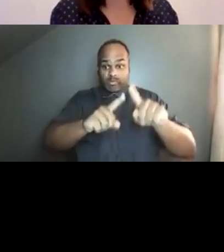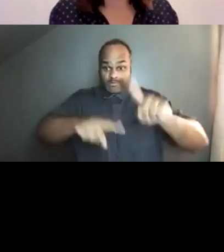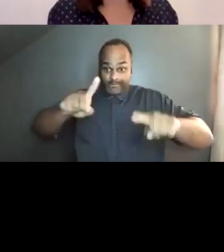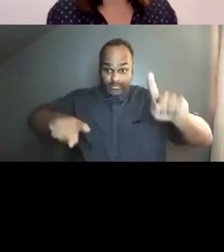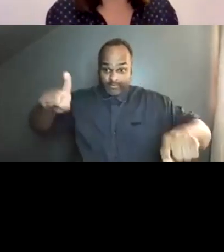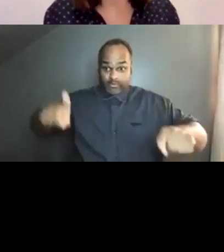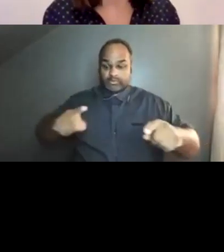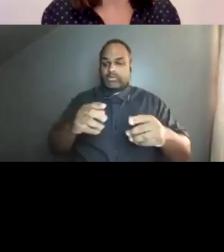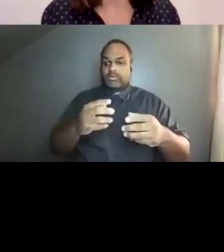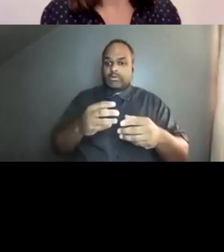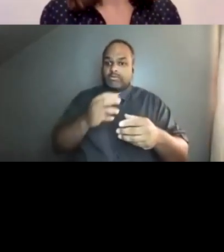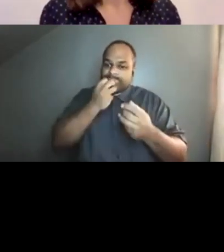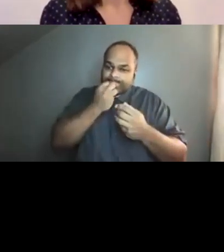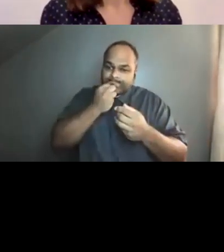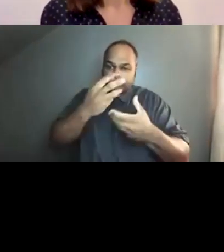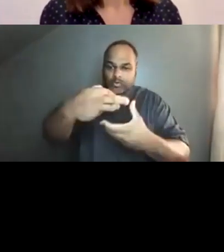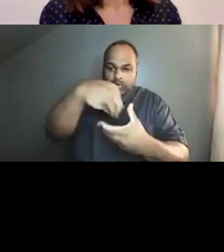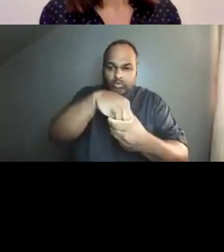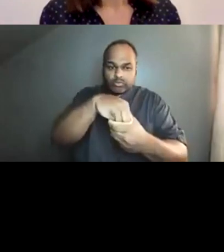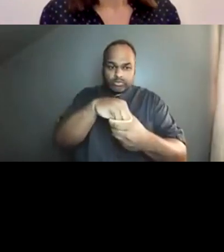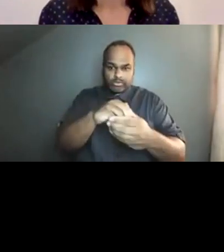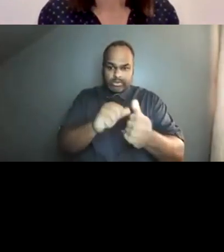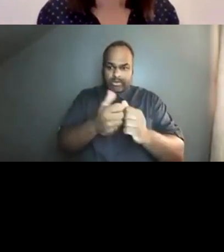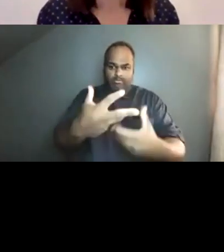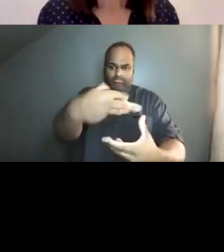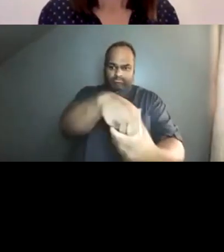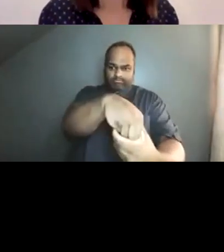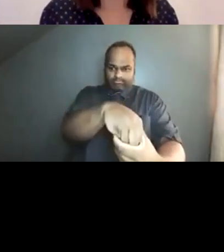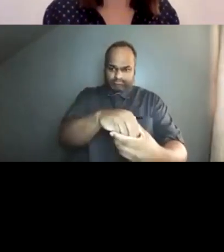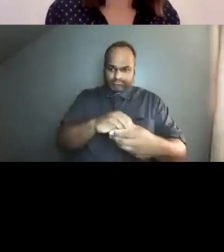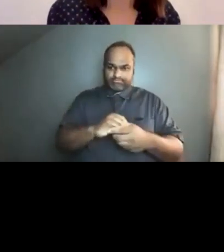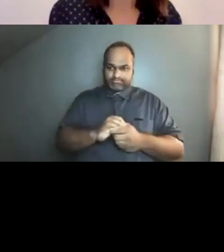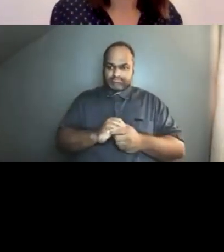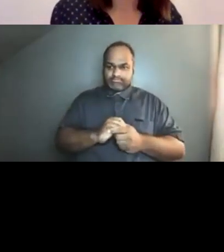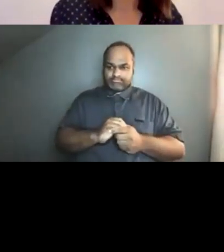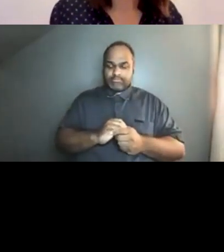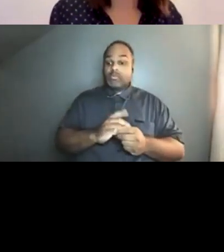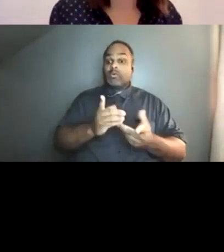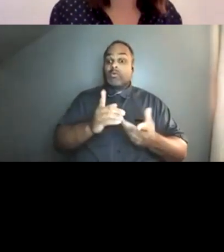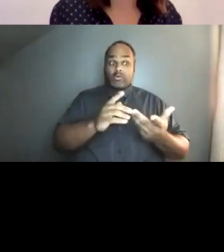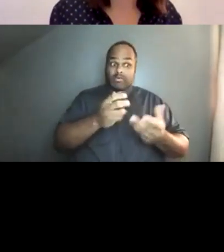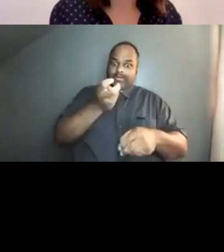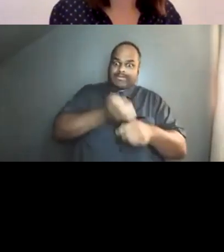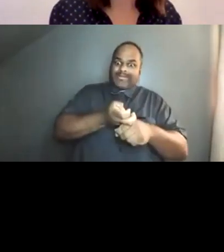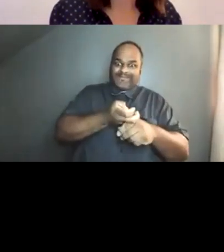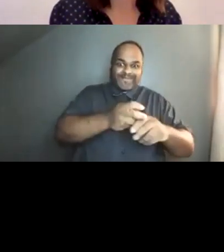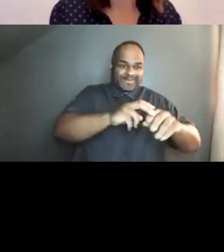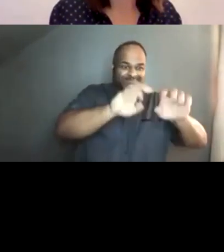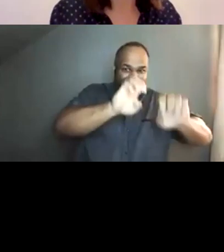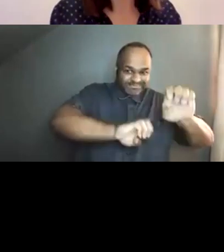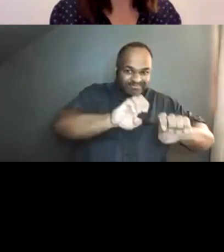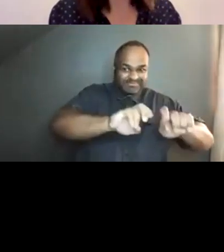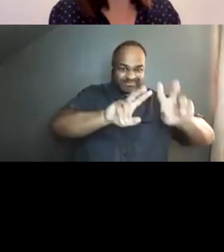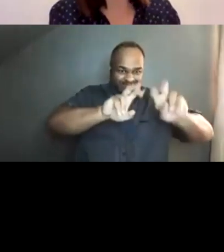and inclusion we are talking about. And of course, it is very difficult to assess and to evaluate, but